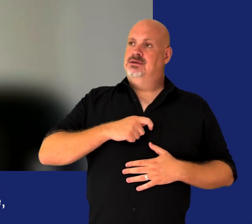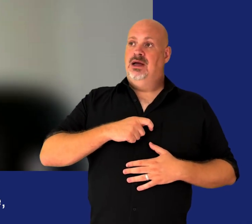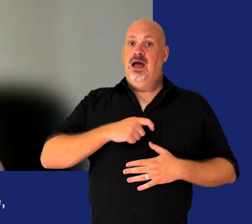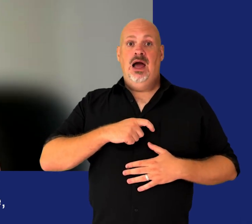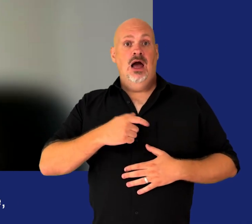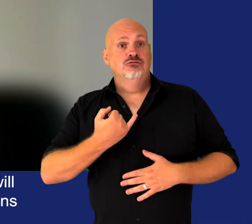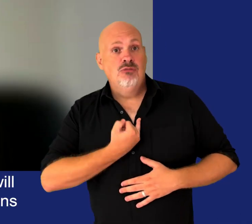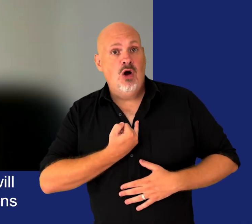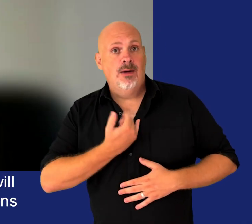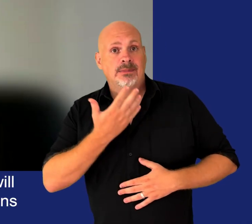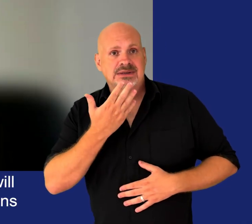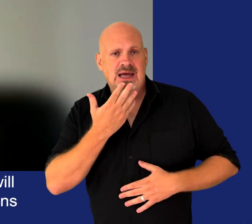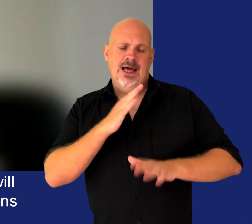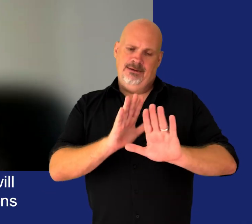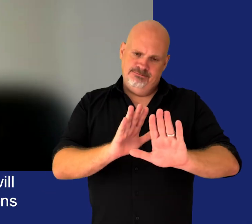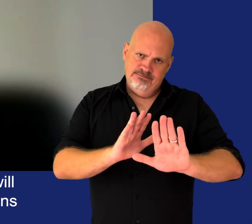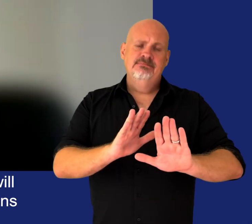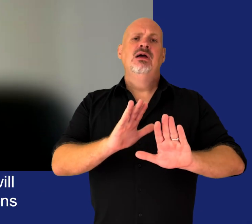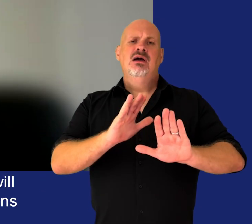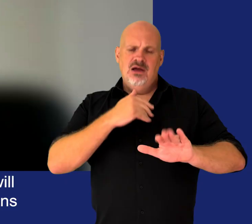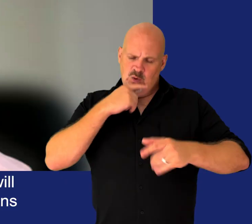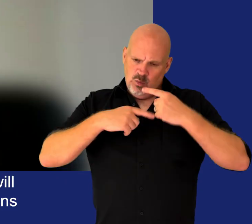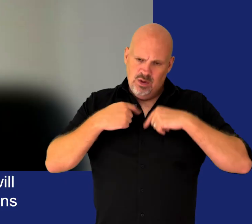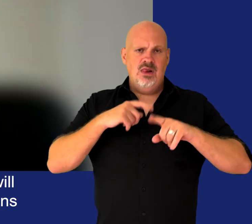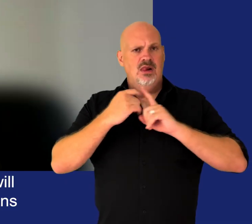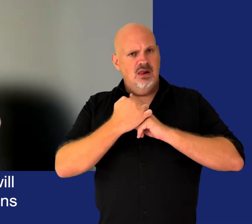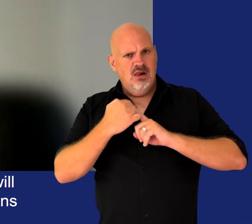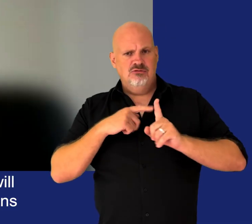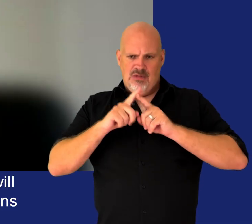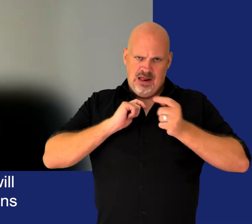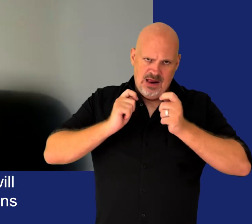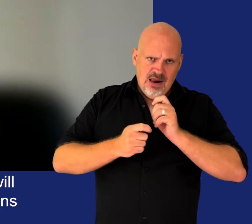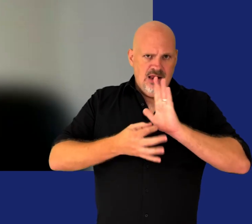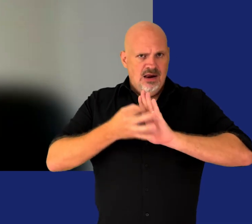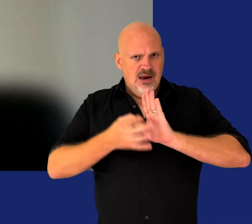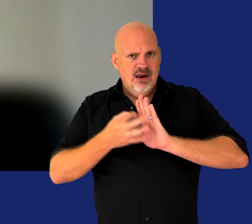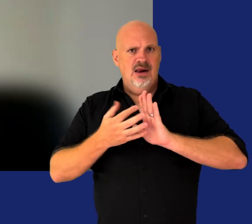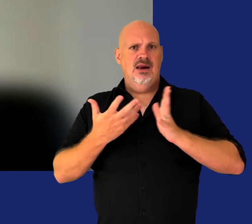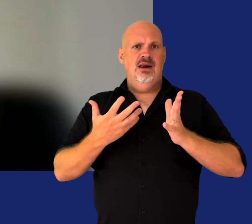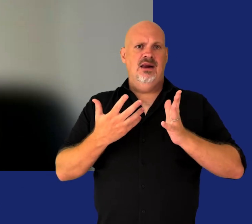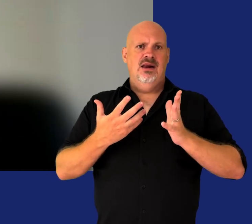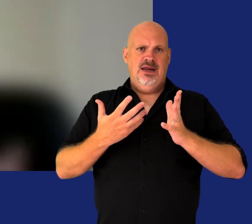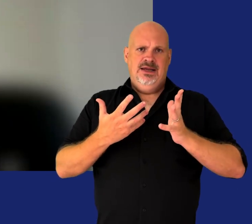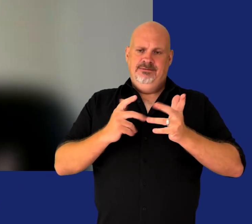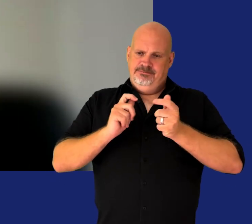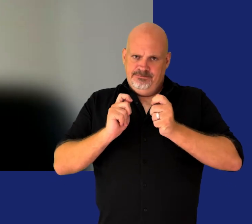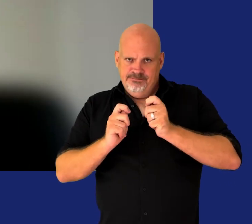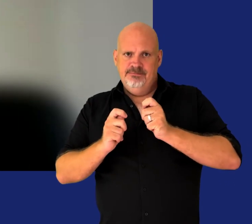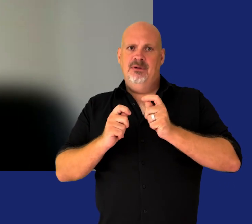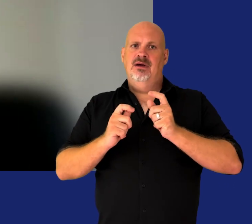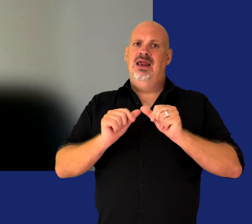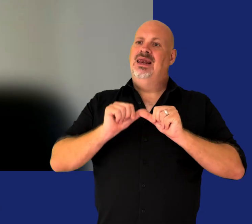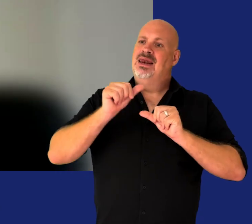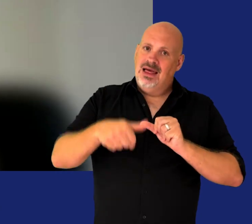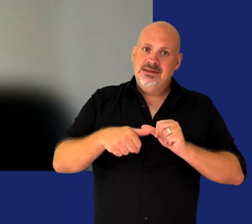get it right the first time, they reassure the person that they will try their best to make accommodations and to flex it